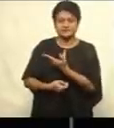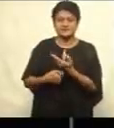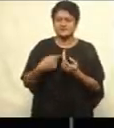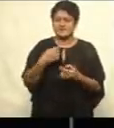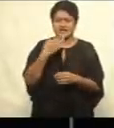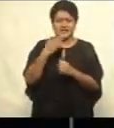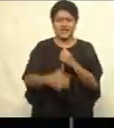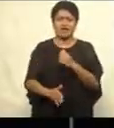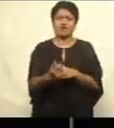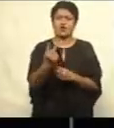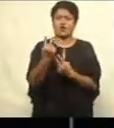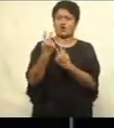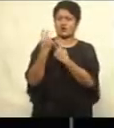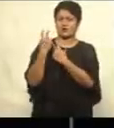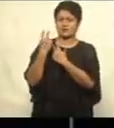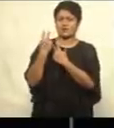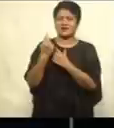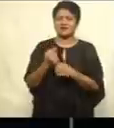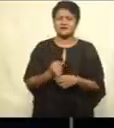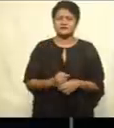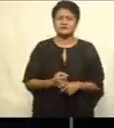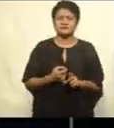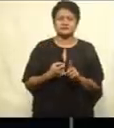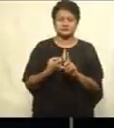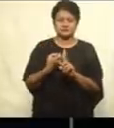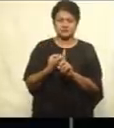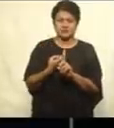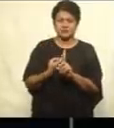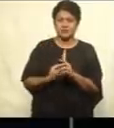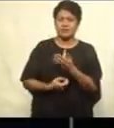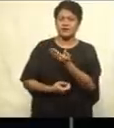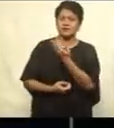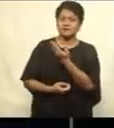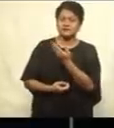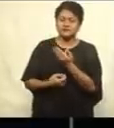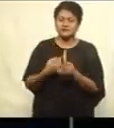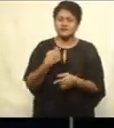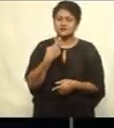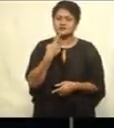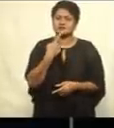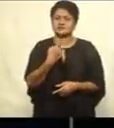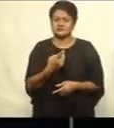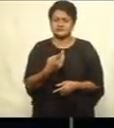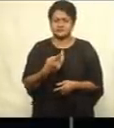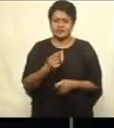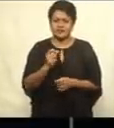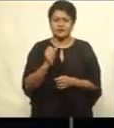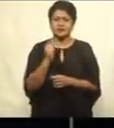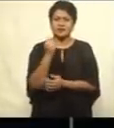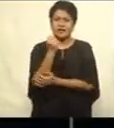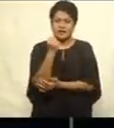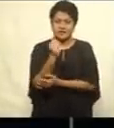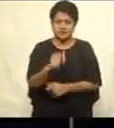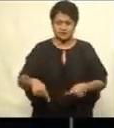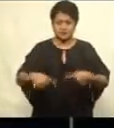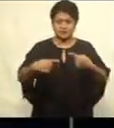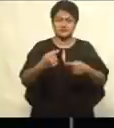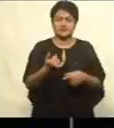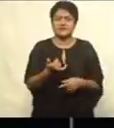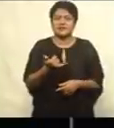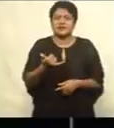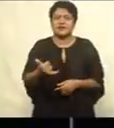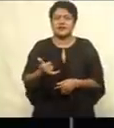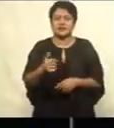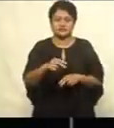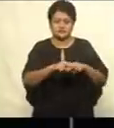opportunity presents itself. Kolinisau, who plays for Old Glory DC in the Major League Rugby competition, left Fiji to pursue